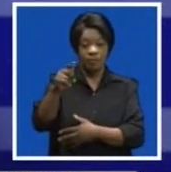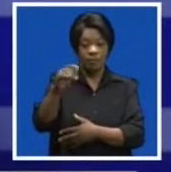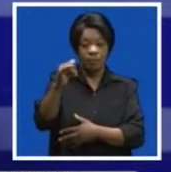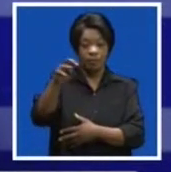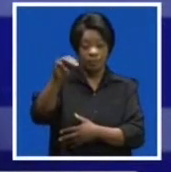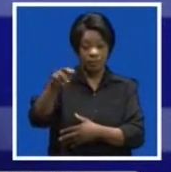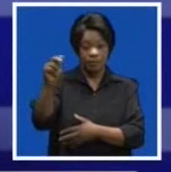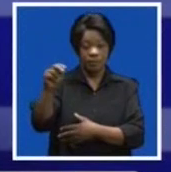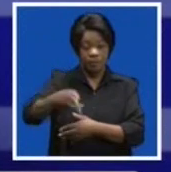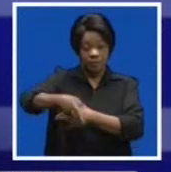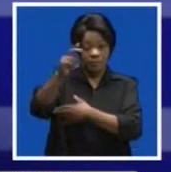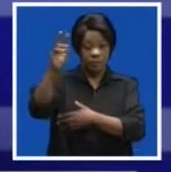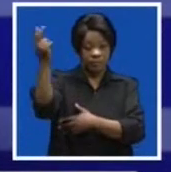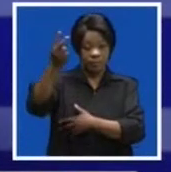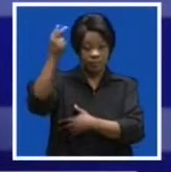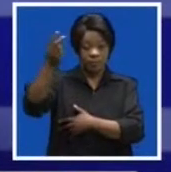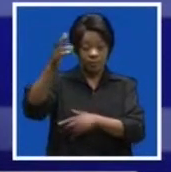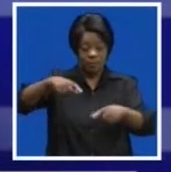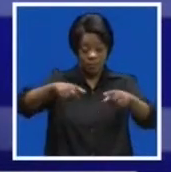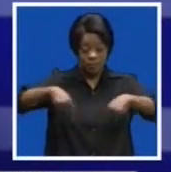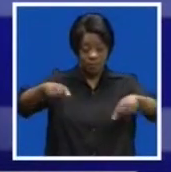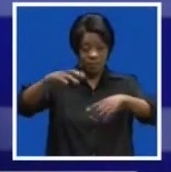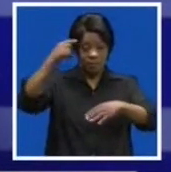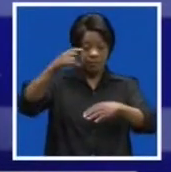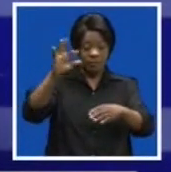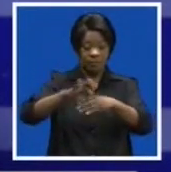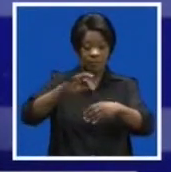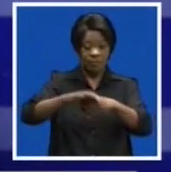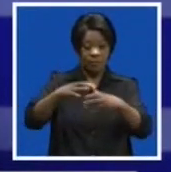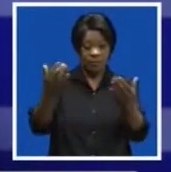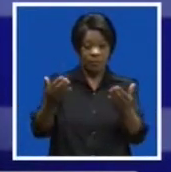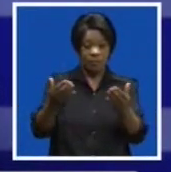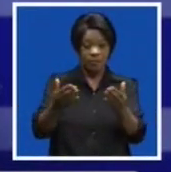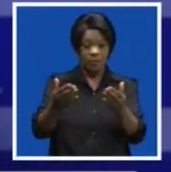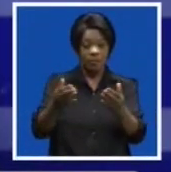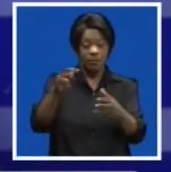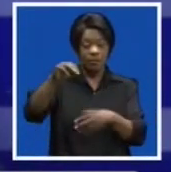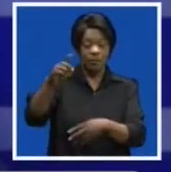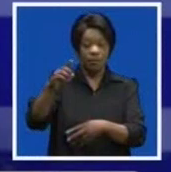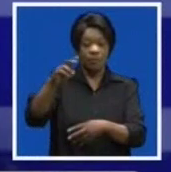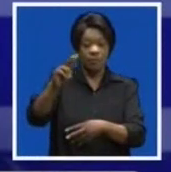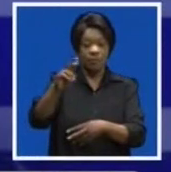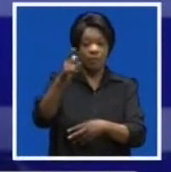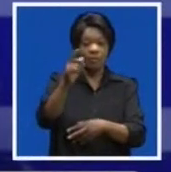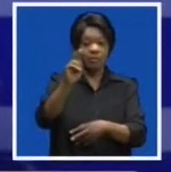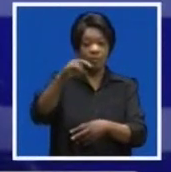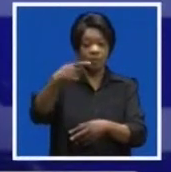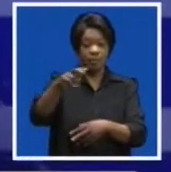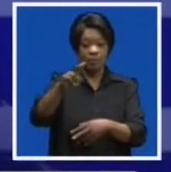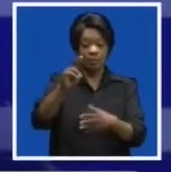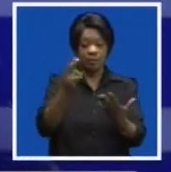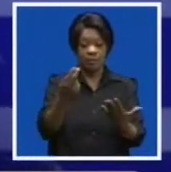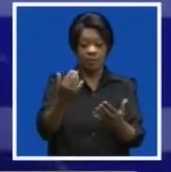were celebrating their victory in one of the local government by-elections, which was held in Mpulungu. Mr.